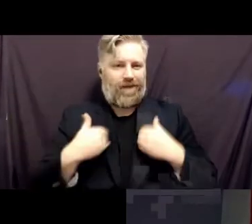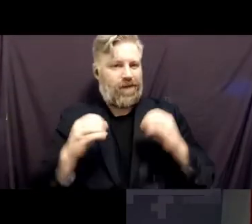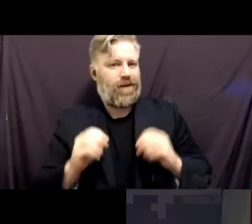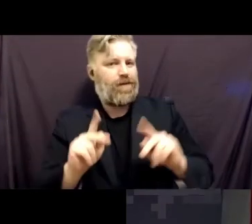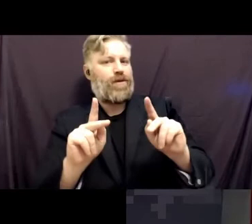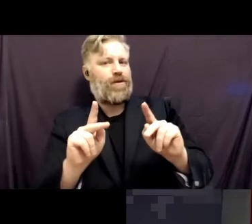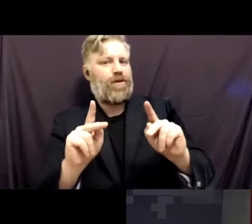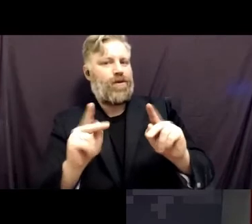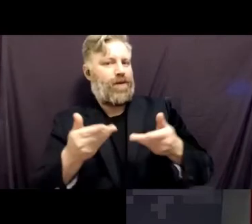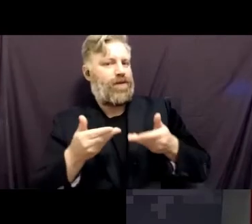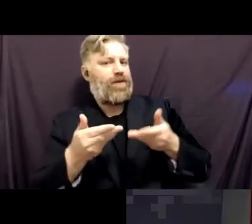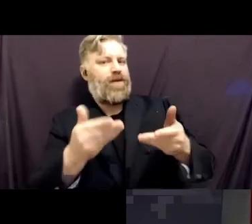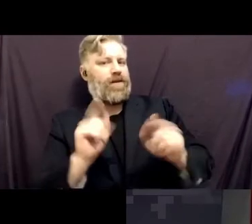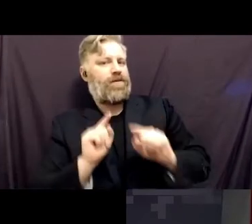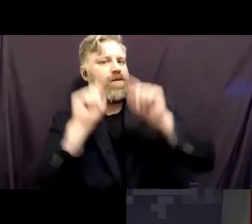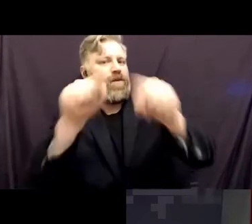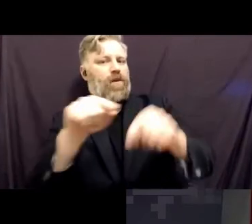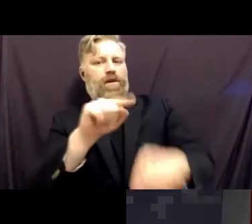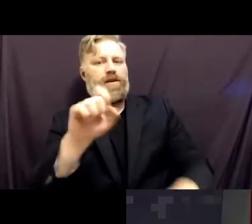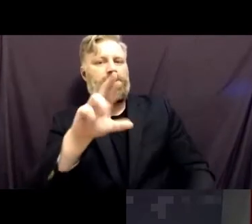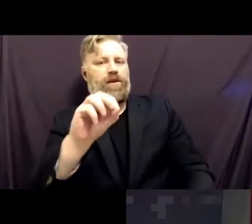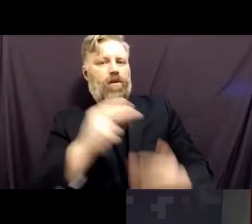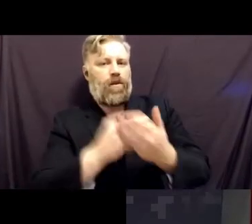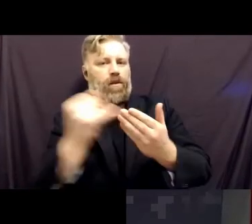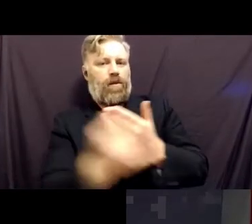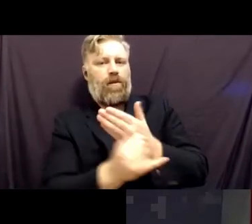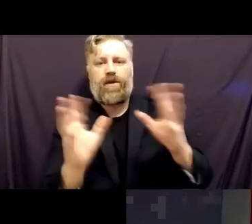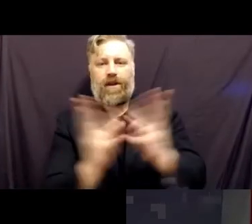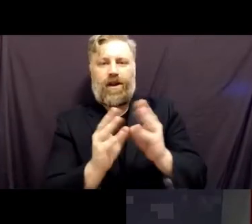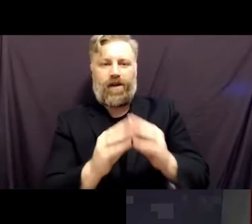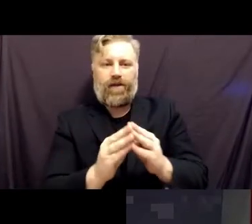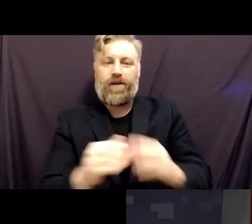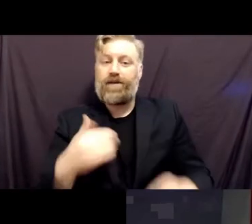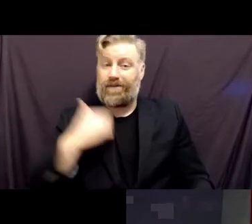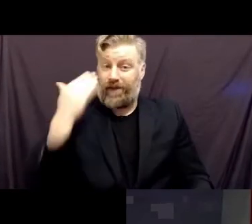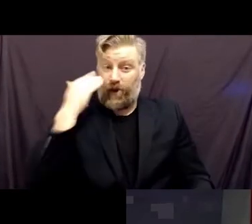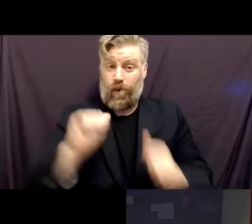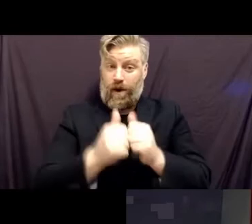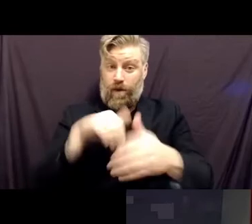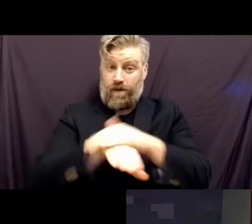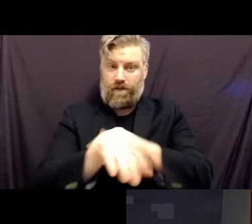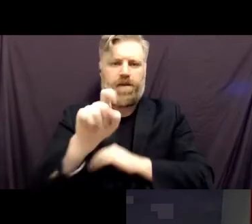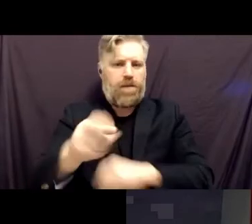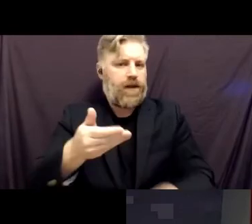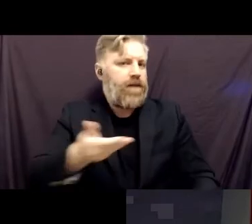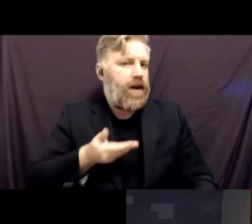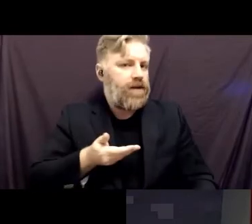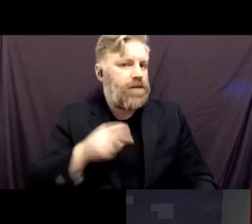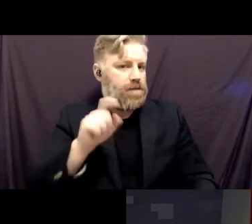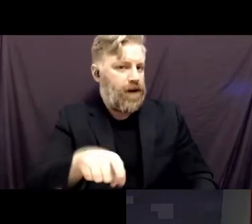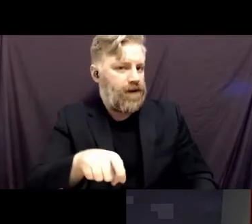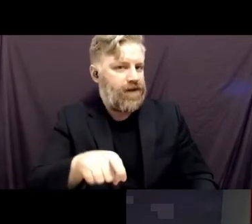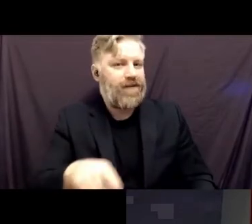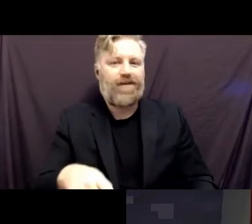be invited to the Zero Project Conference. We know it's an invite-only conference, so we feel very honored that we've been able